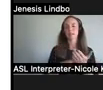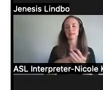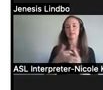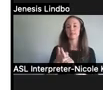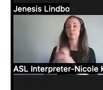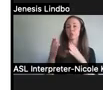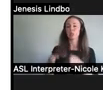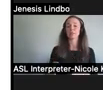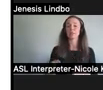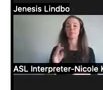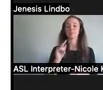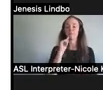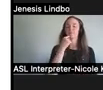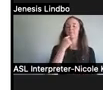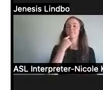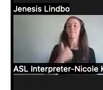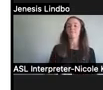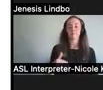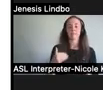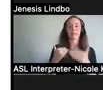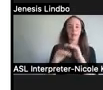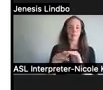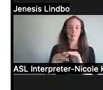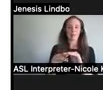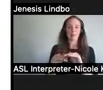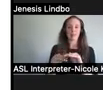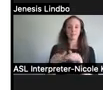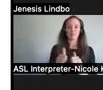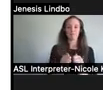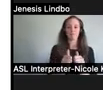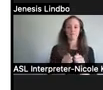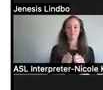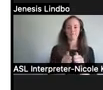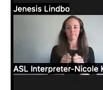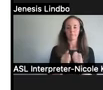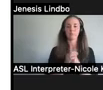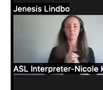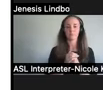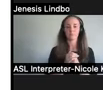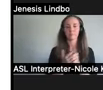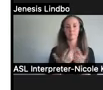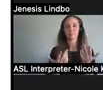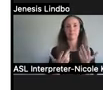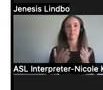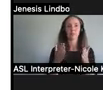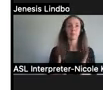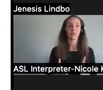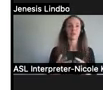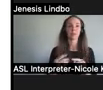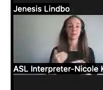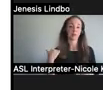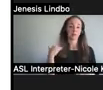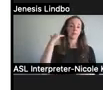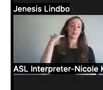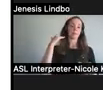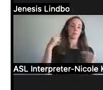extremely or significantly limited in accessing a gaming controller. So this would be someone with maybe a high level spinal cord injury